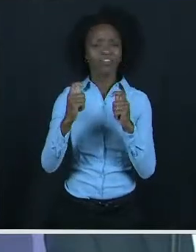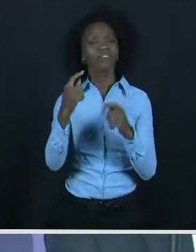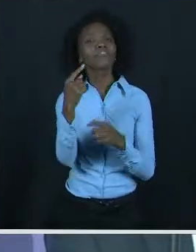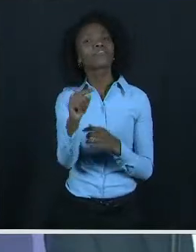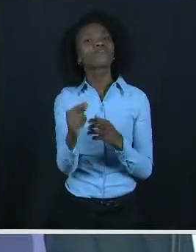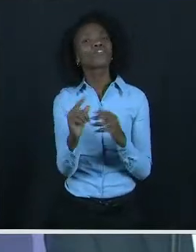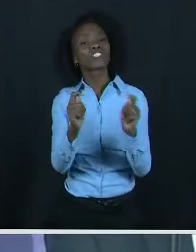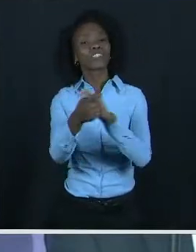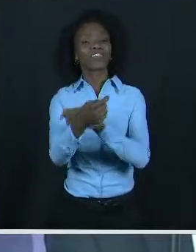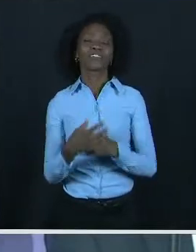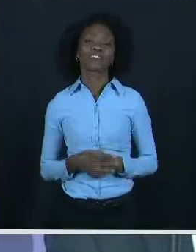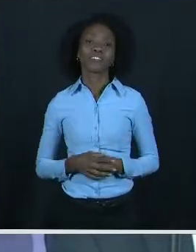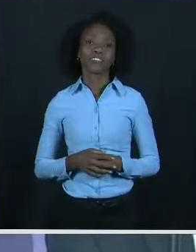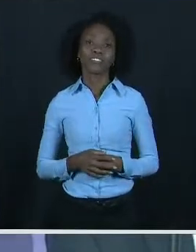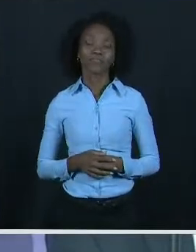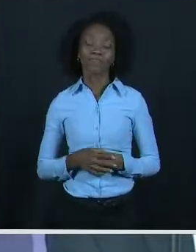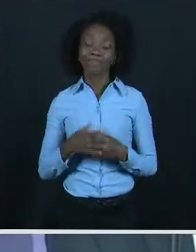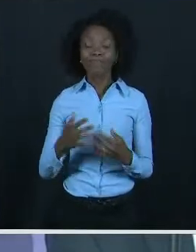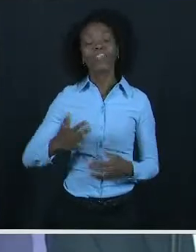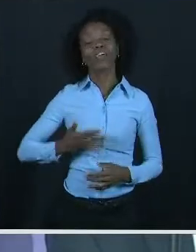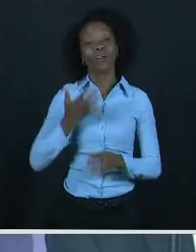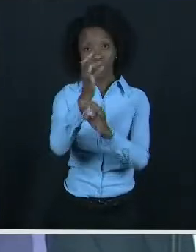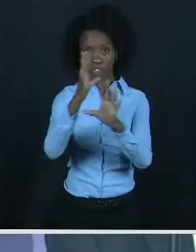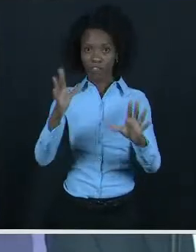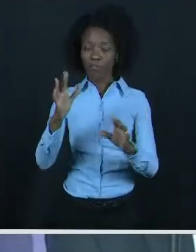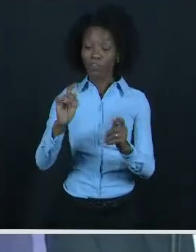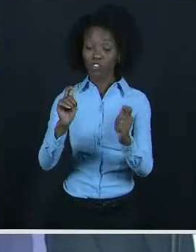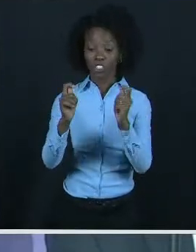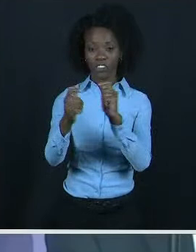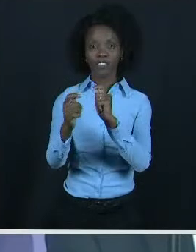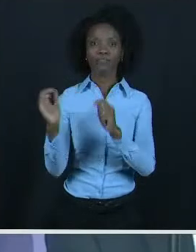you that change will come.